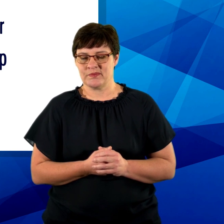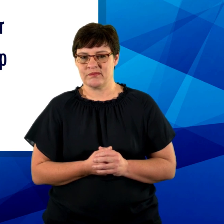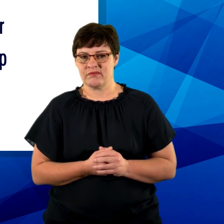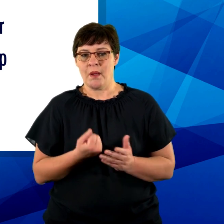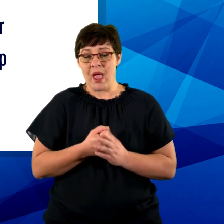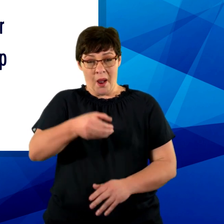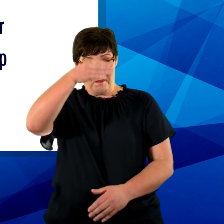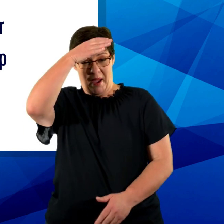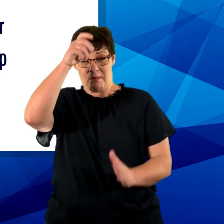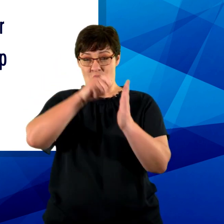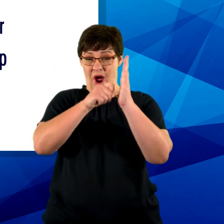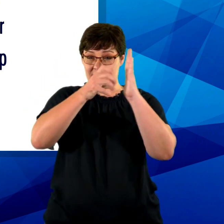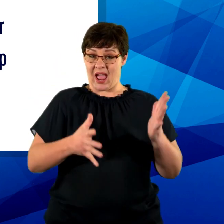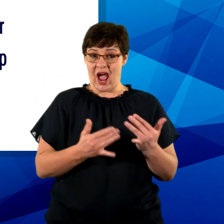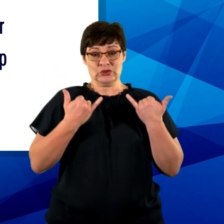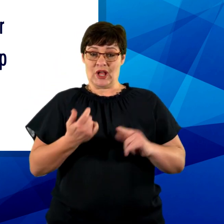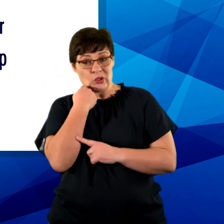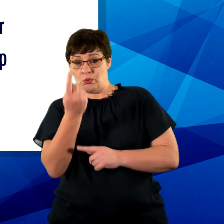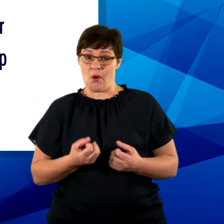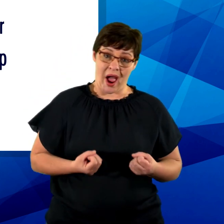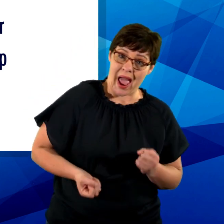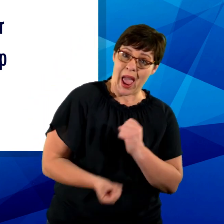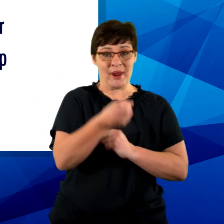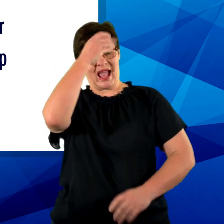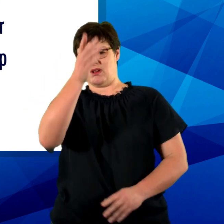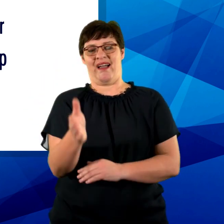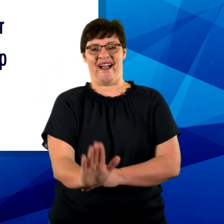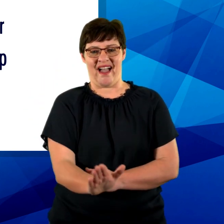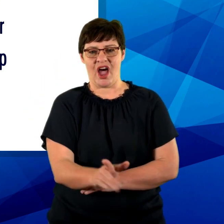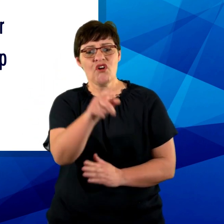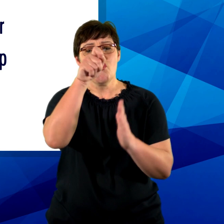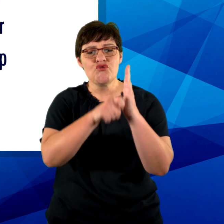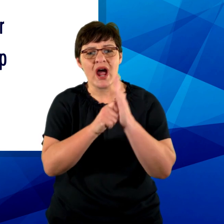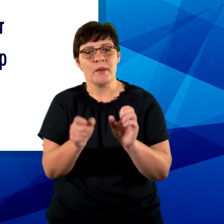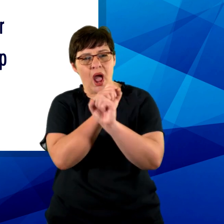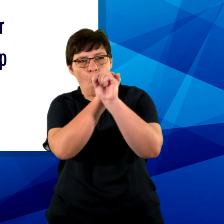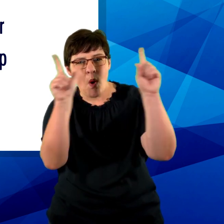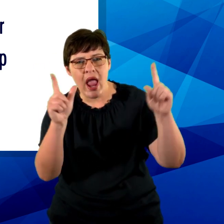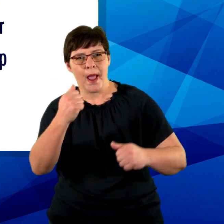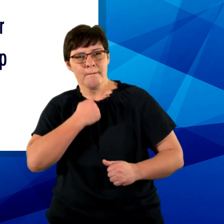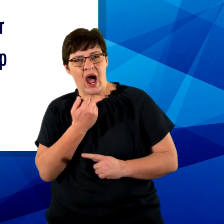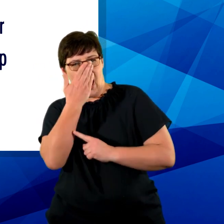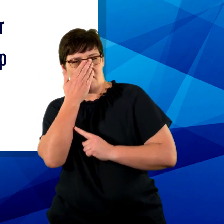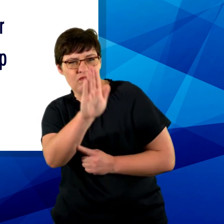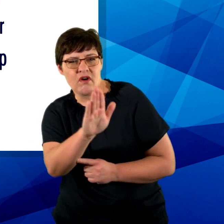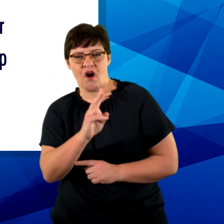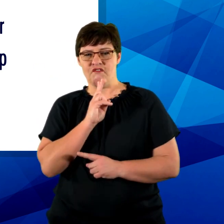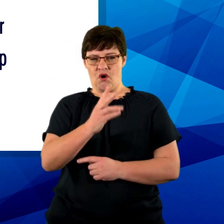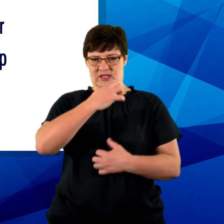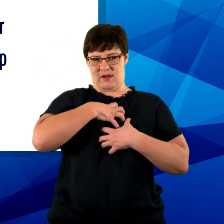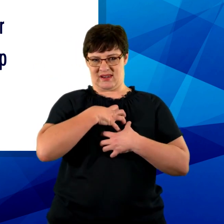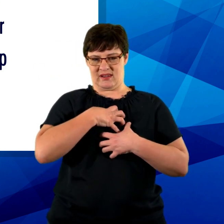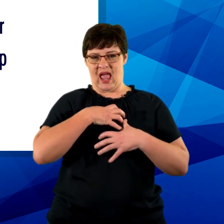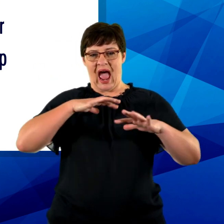Becoming an expert writer does not happen overnight. When you write, try to be conscious of your own stance and voice and how